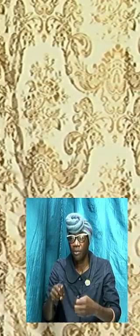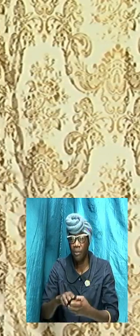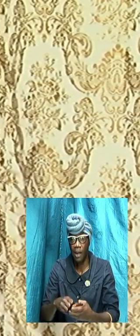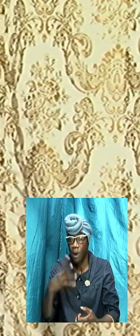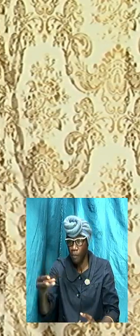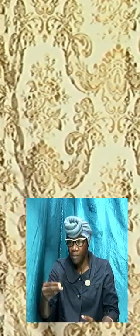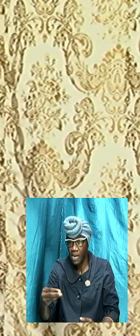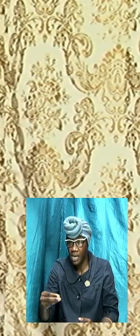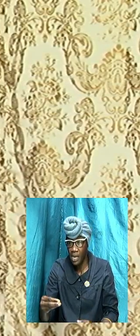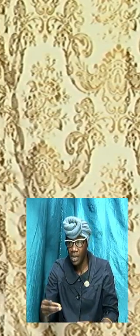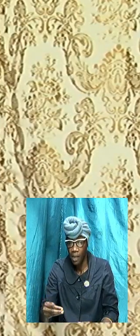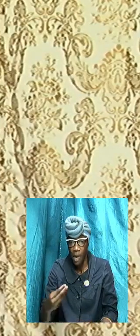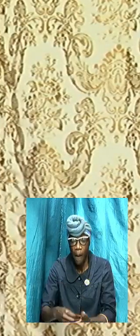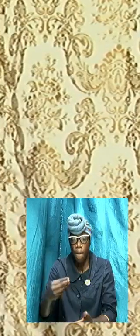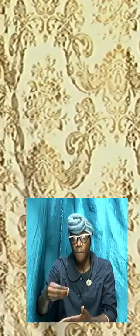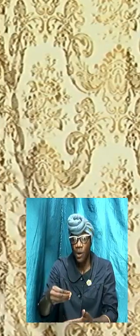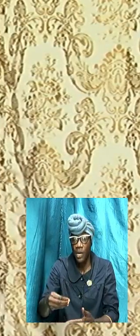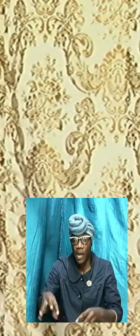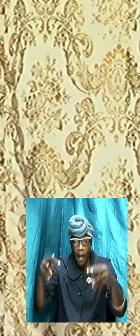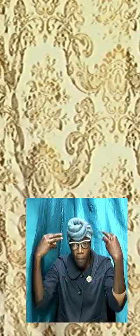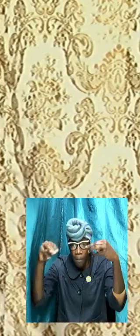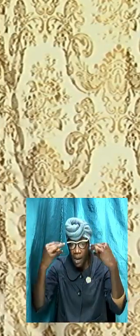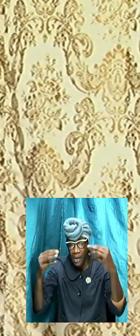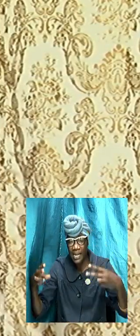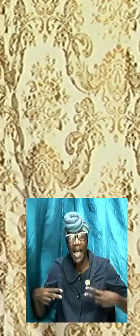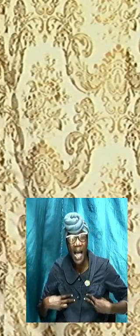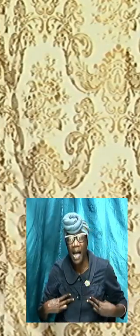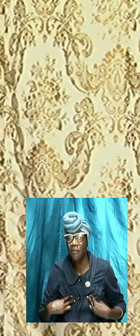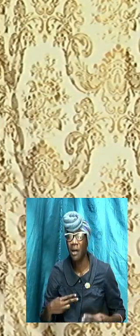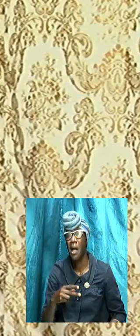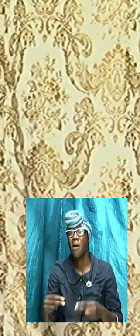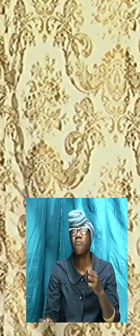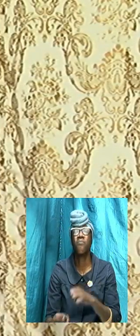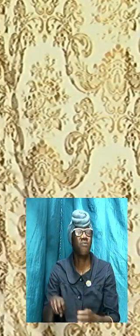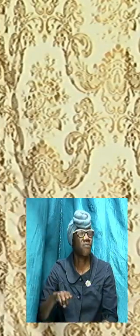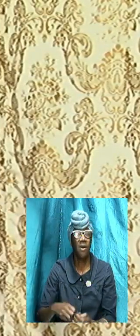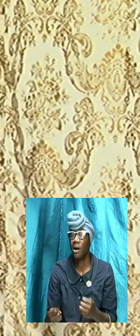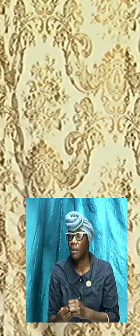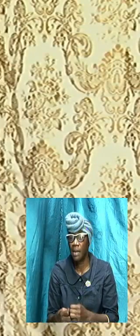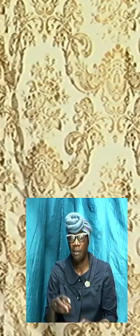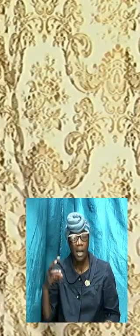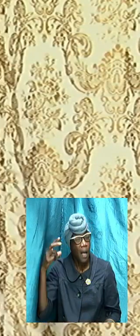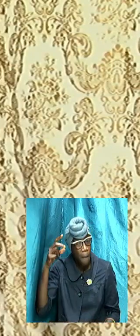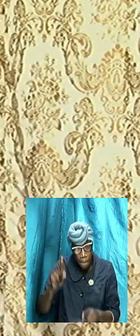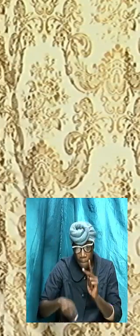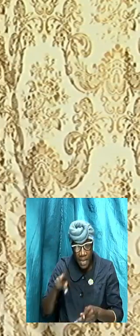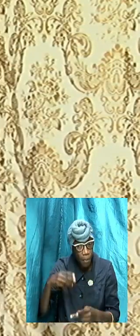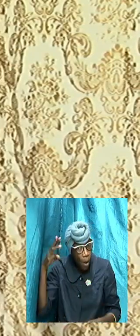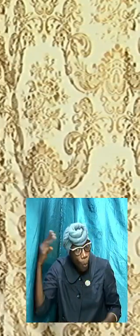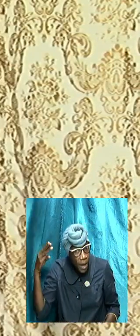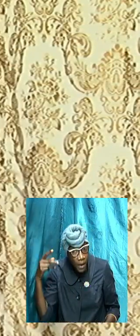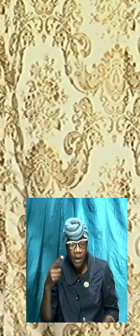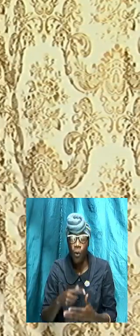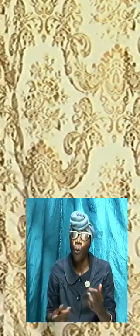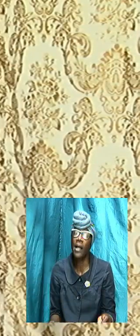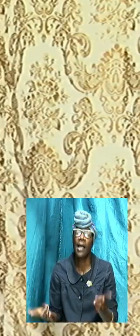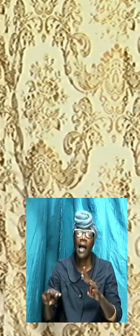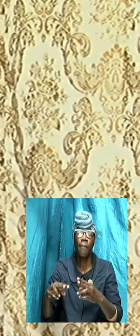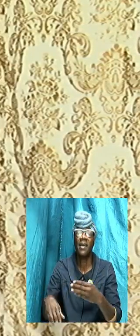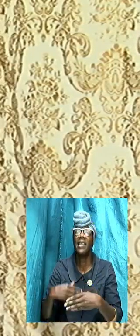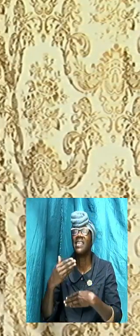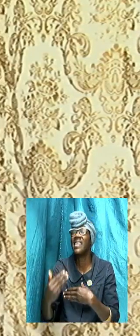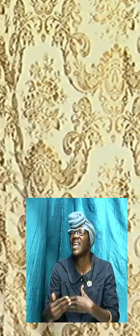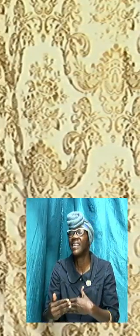seemed to be crashing. Amen. A lot of things were just going down. People were wondering what is going to happen next. Amen. And everybody was trying